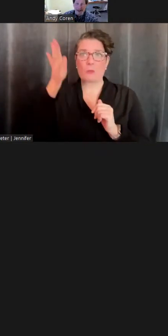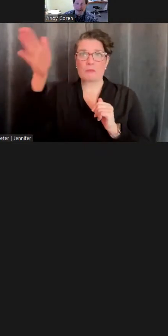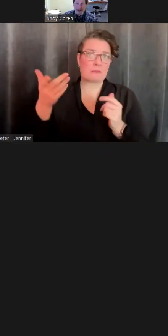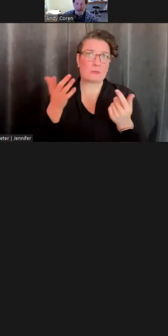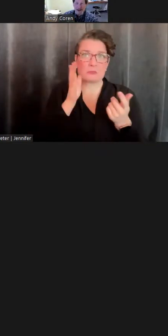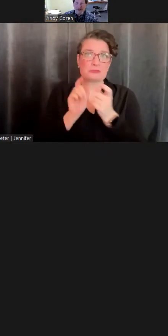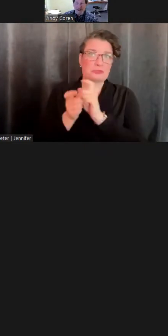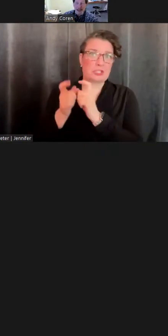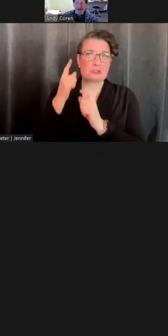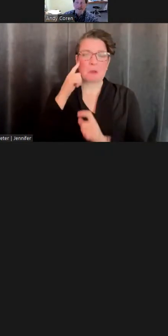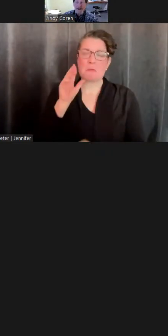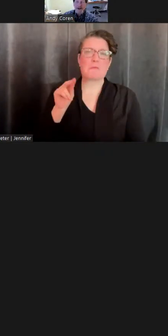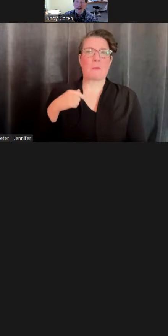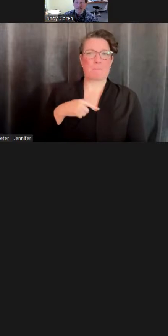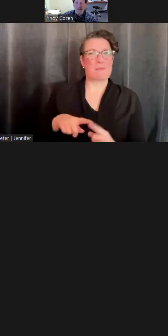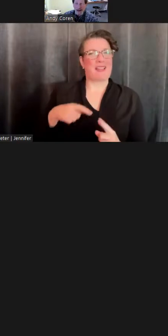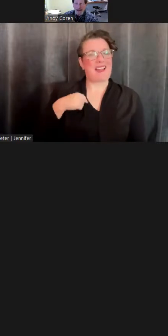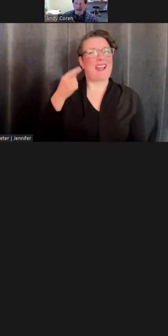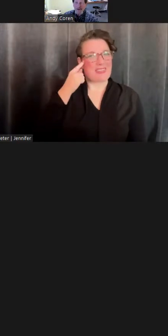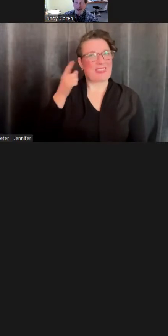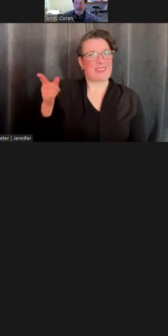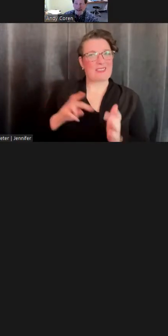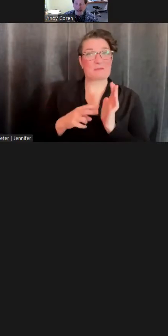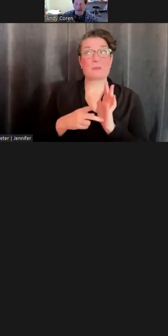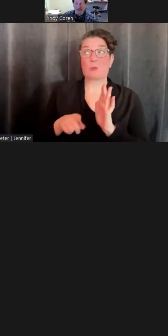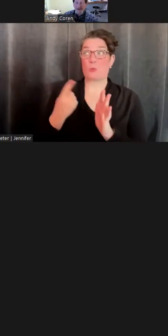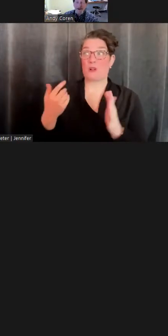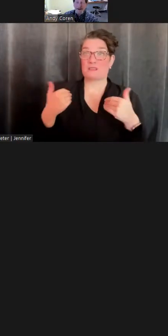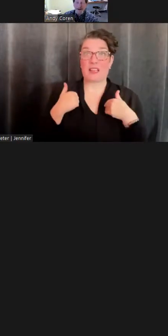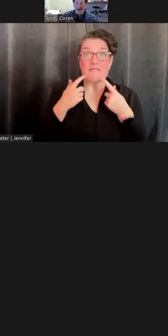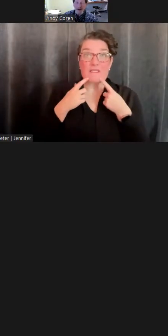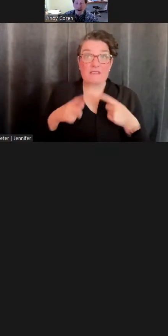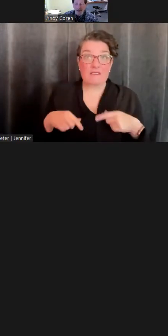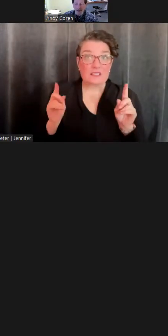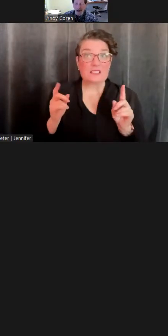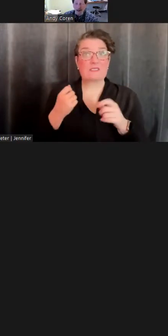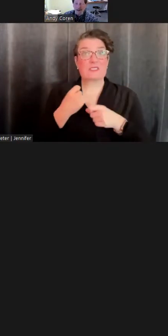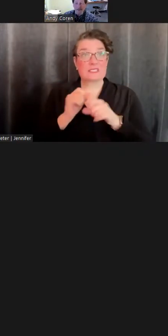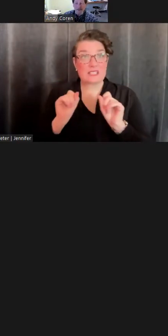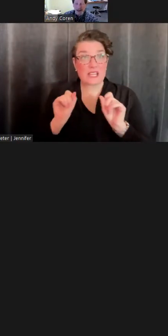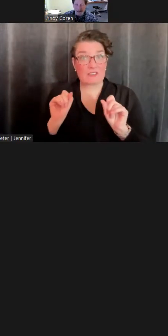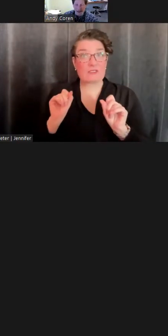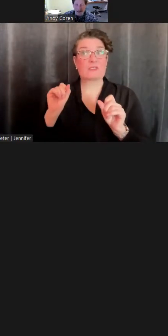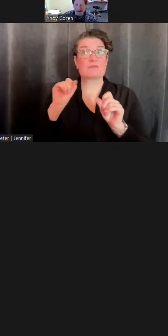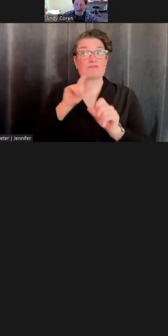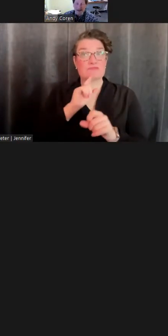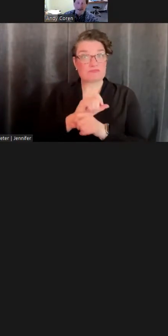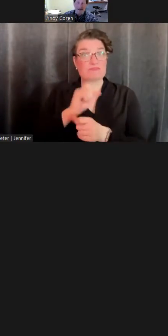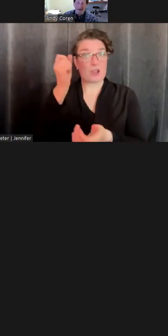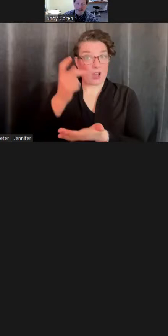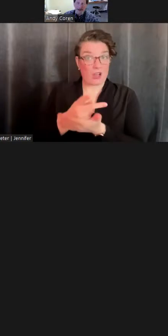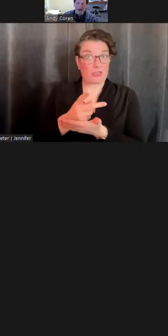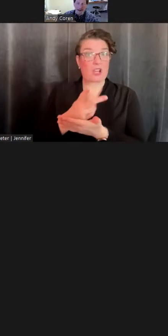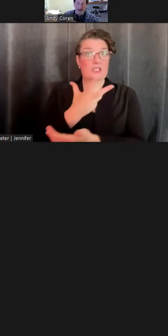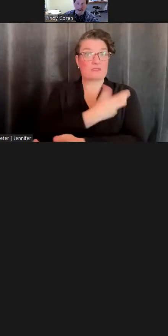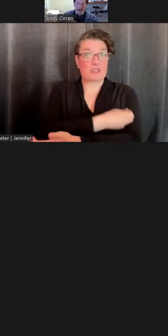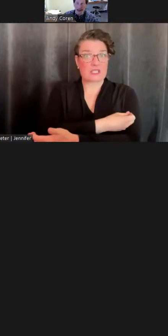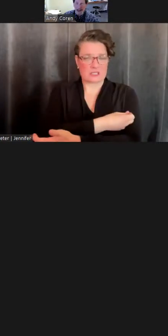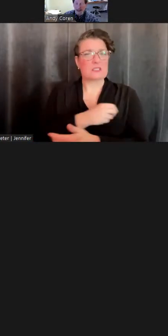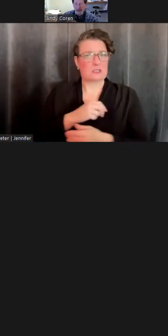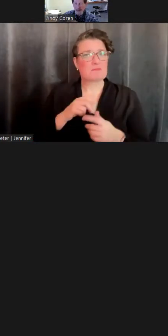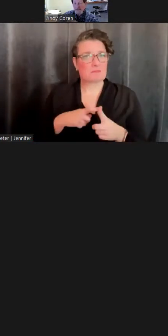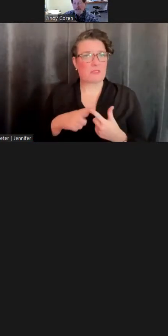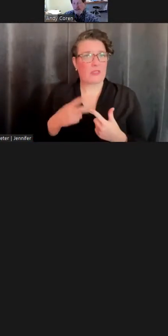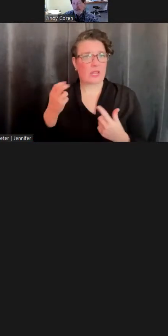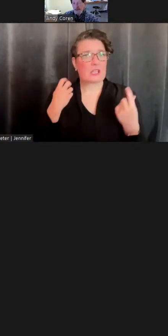was saying is as soon as we have effective and safe, authorized vaccines, then he was